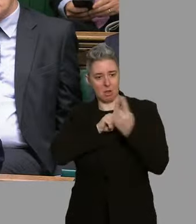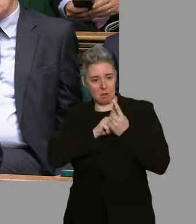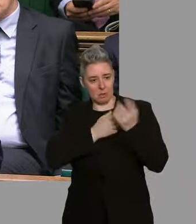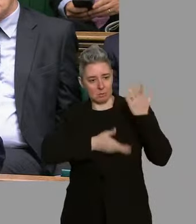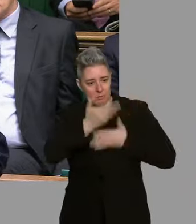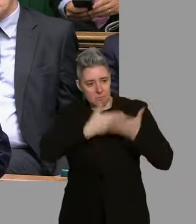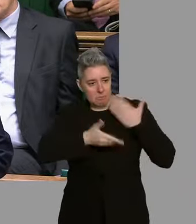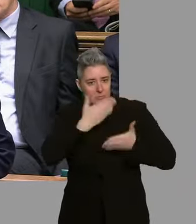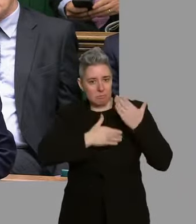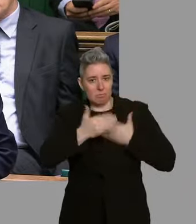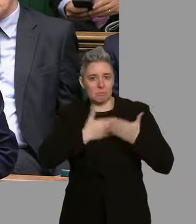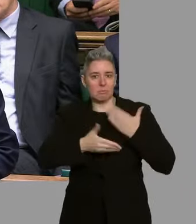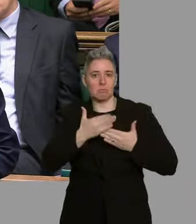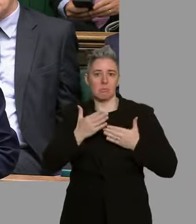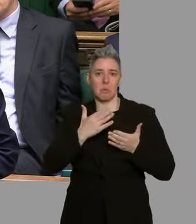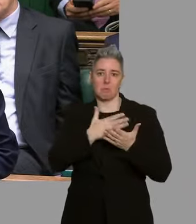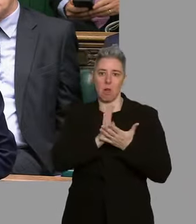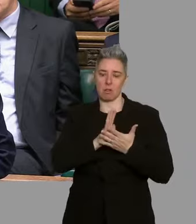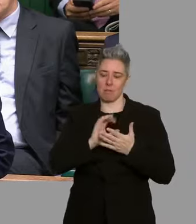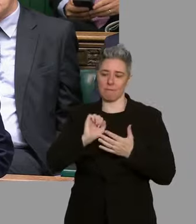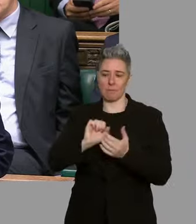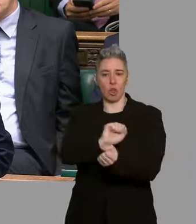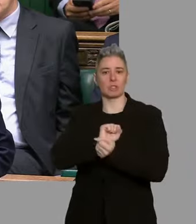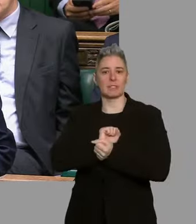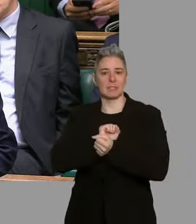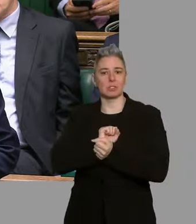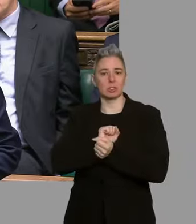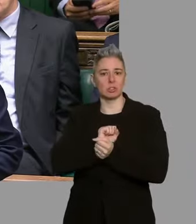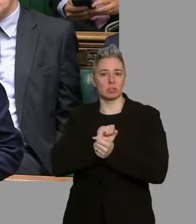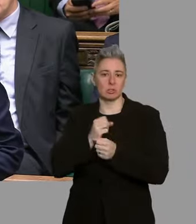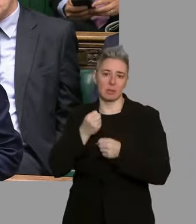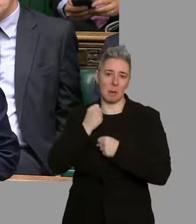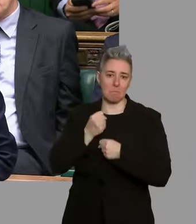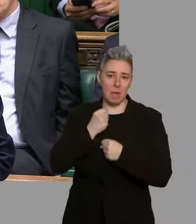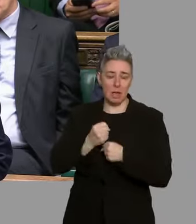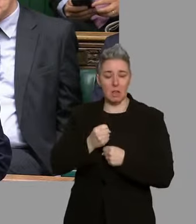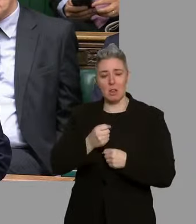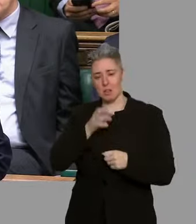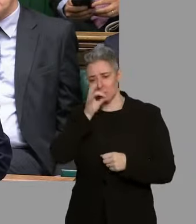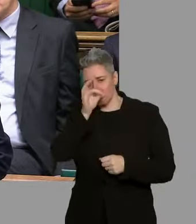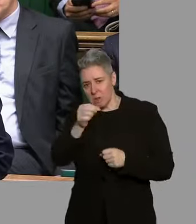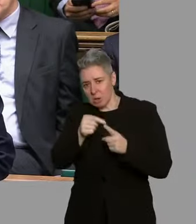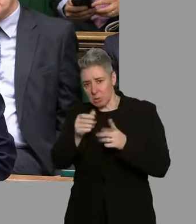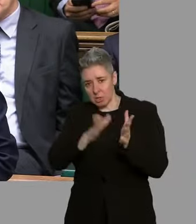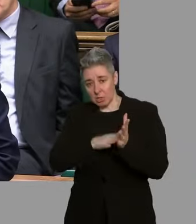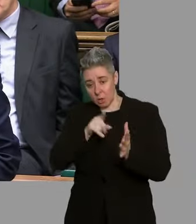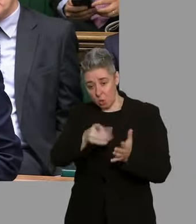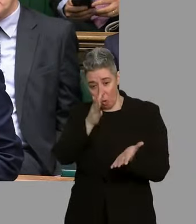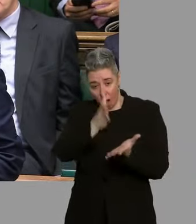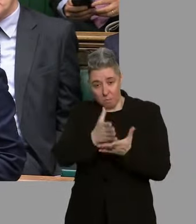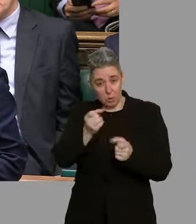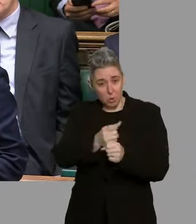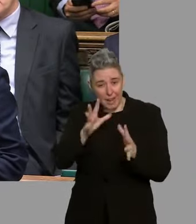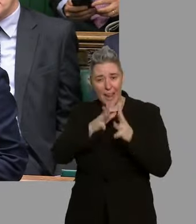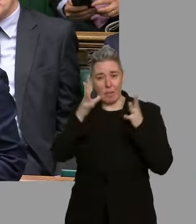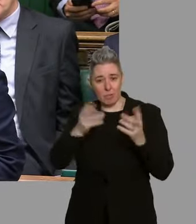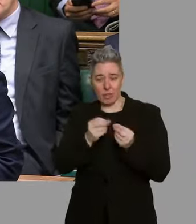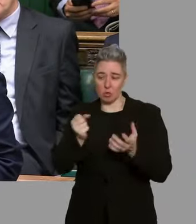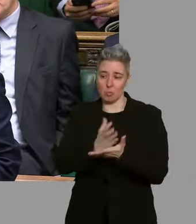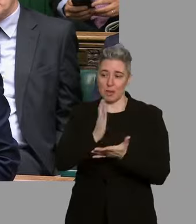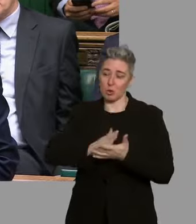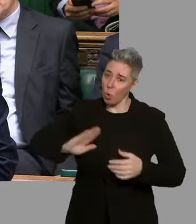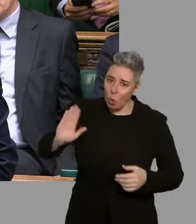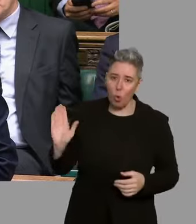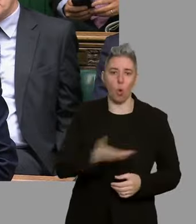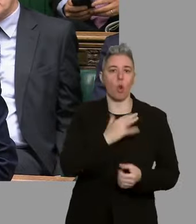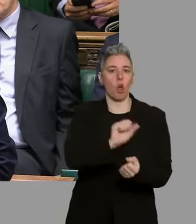Can the Prime Minister assure me he is doing everything in his power to ensure all the hostages are returned, so Avinatan can be at home where he